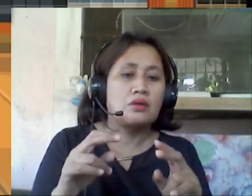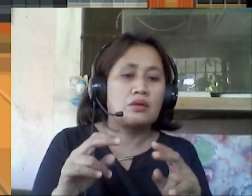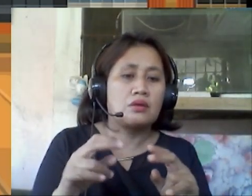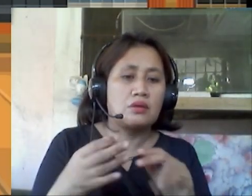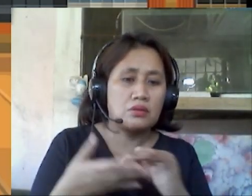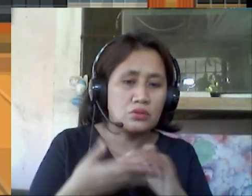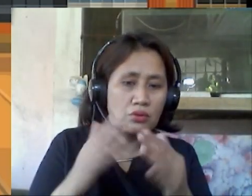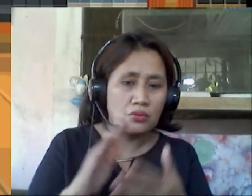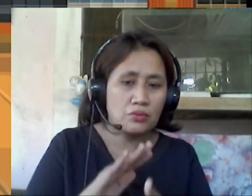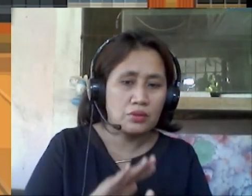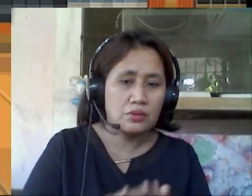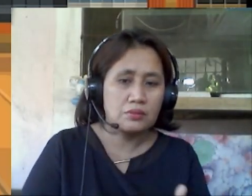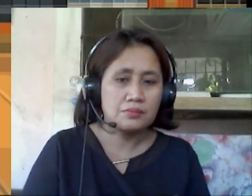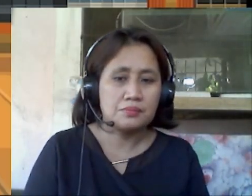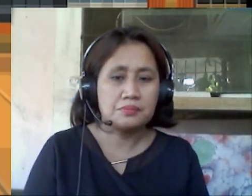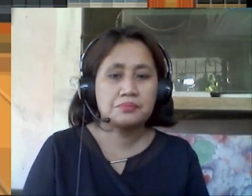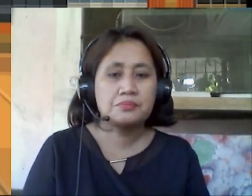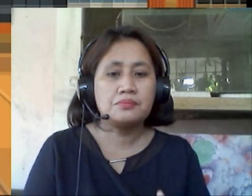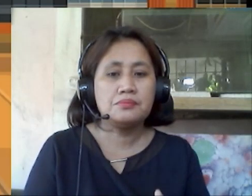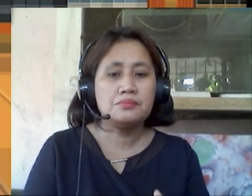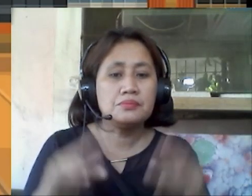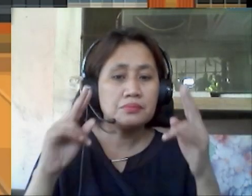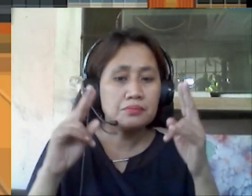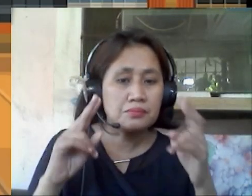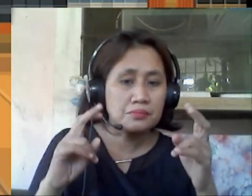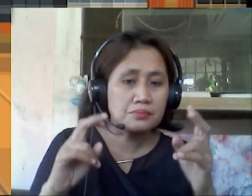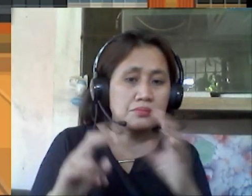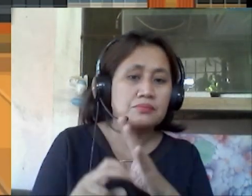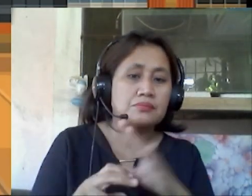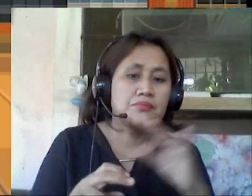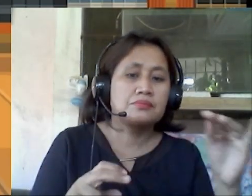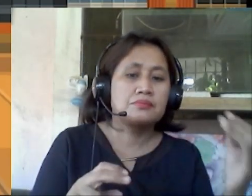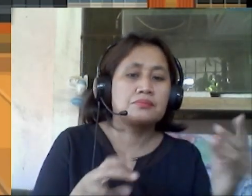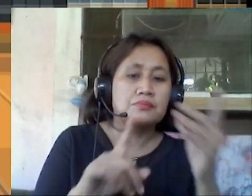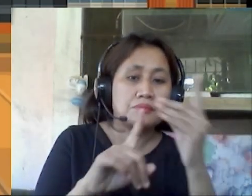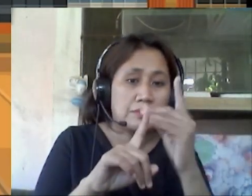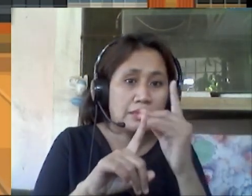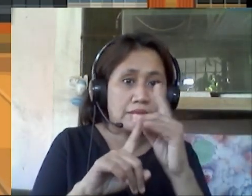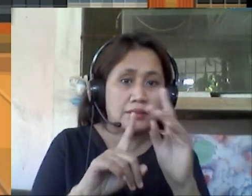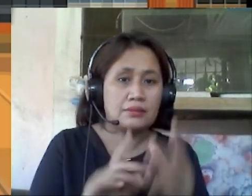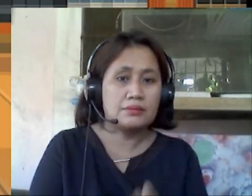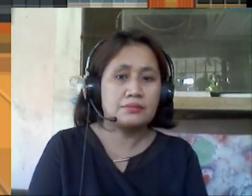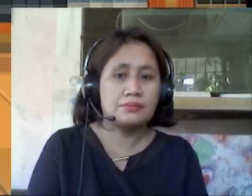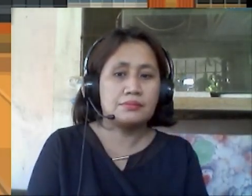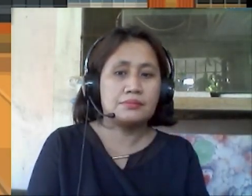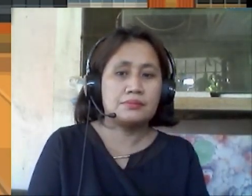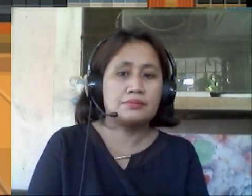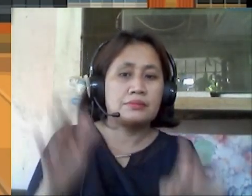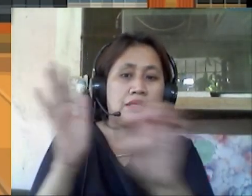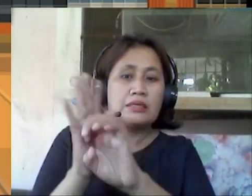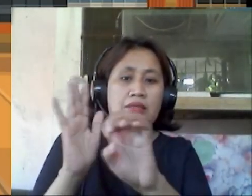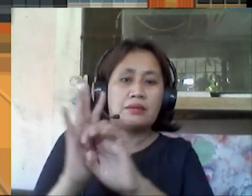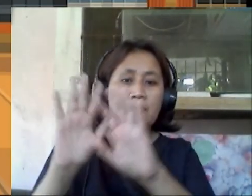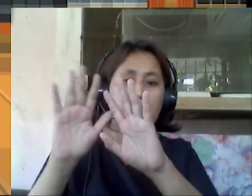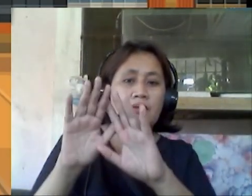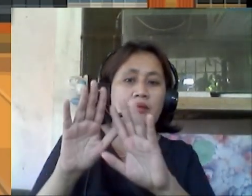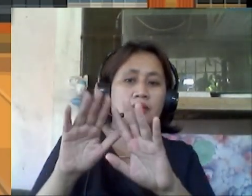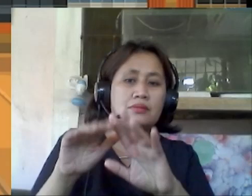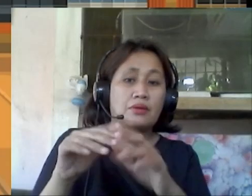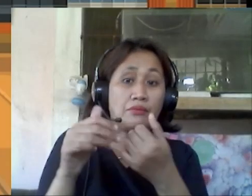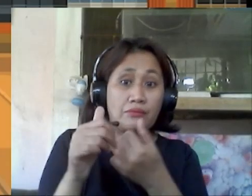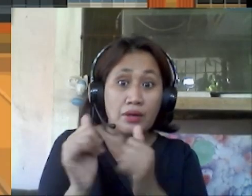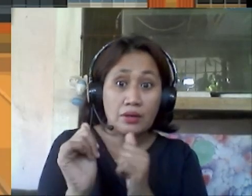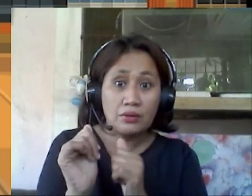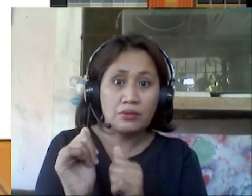period, magazine title, comma, issue date, period. Here's an example of a magazine